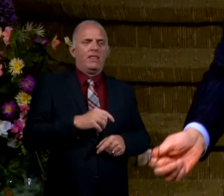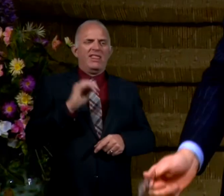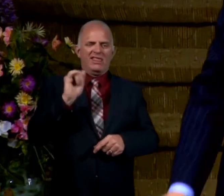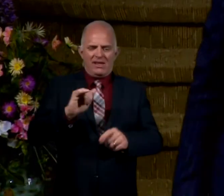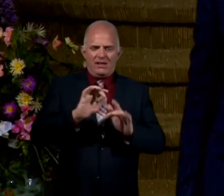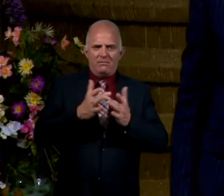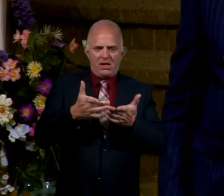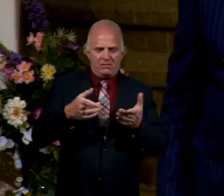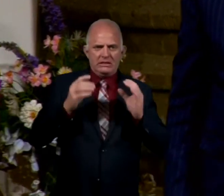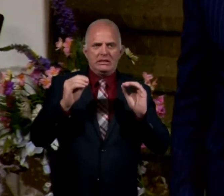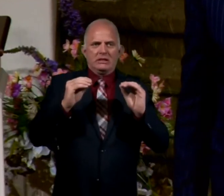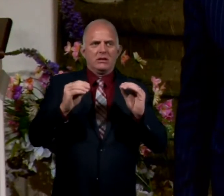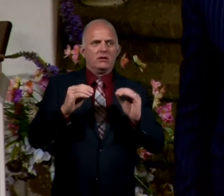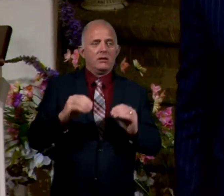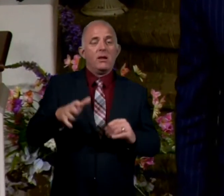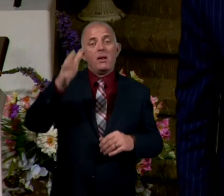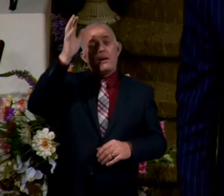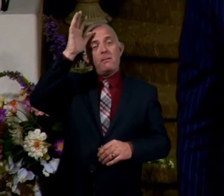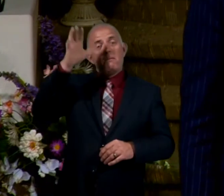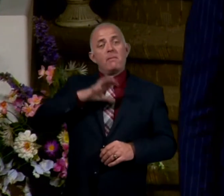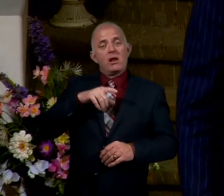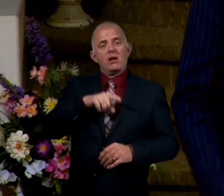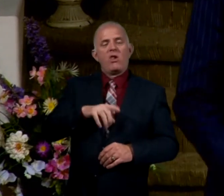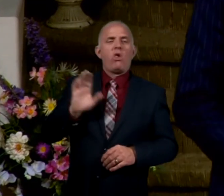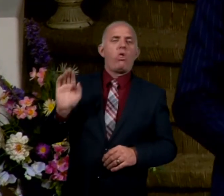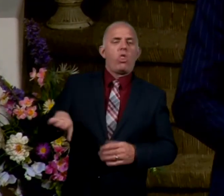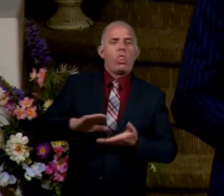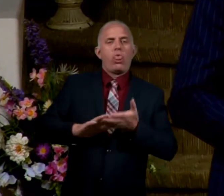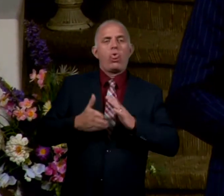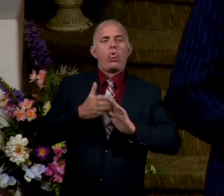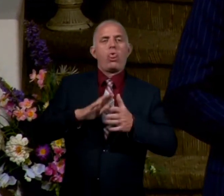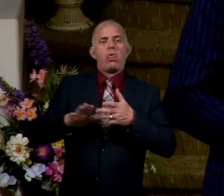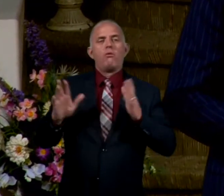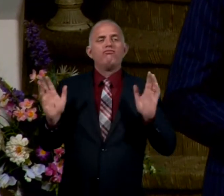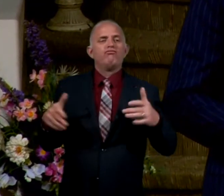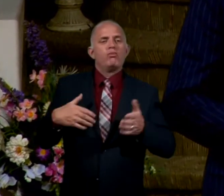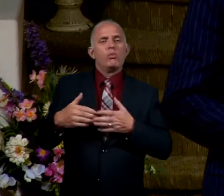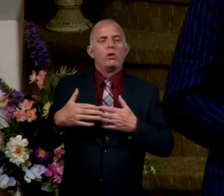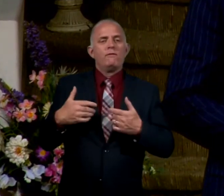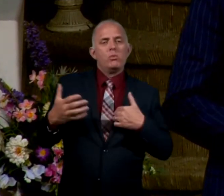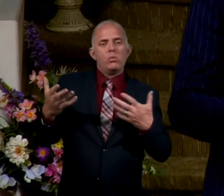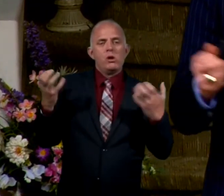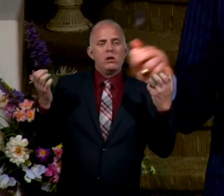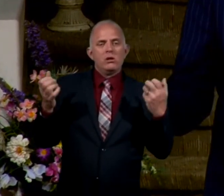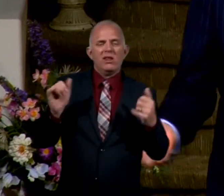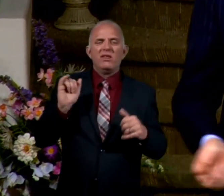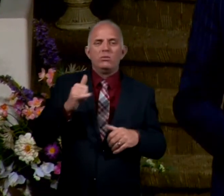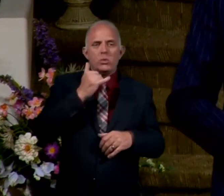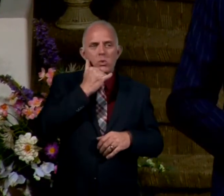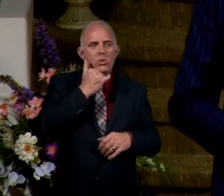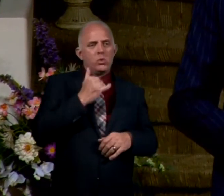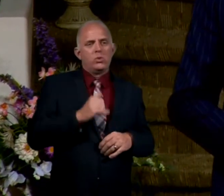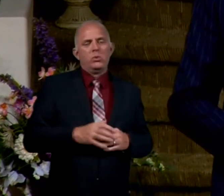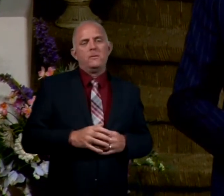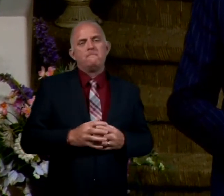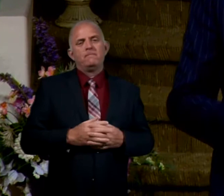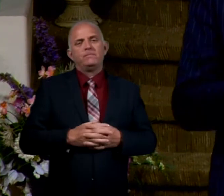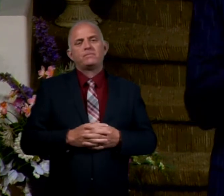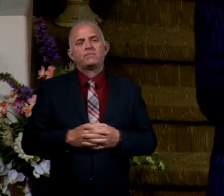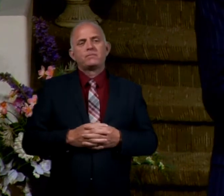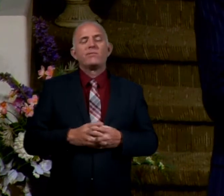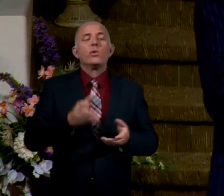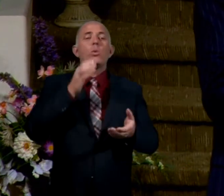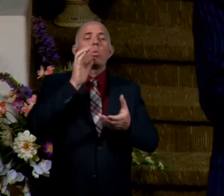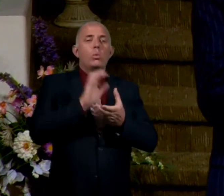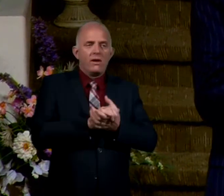course, men, we can't use that as an excuse for doing anything that's questionable, wrong, or immoral. But he said, boy, a wife